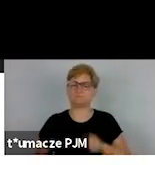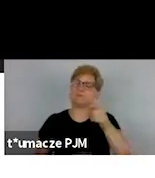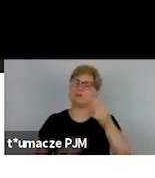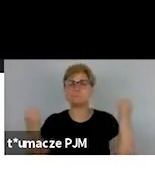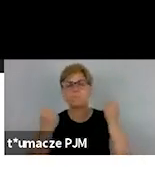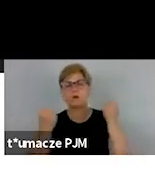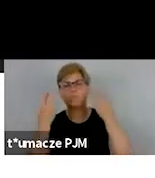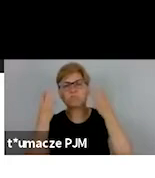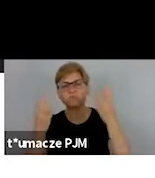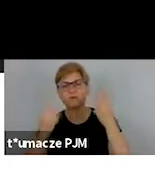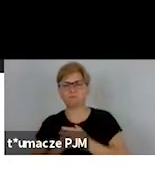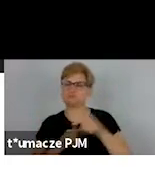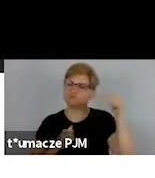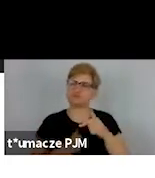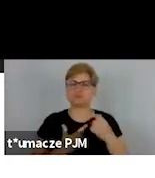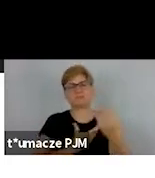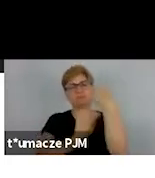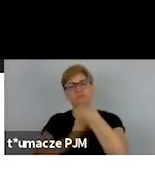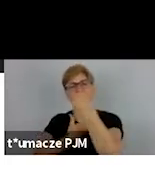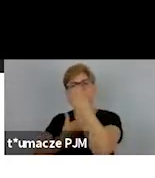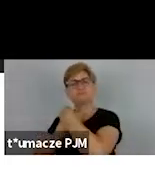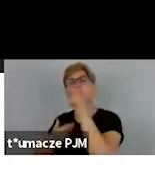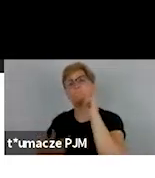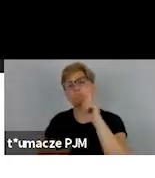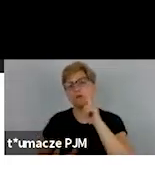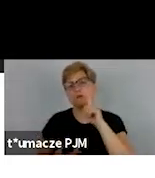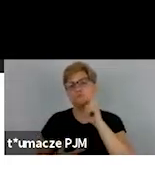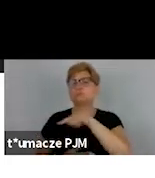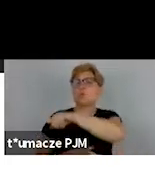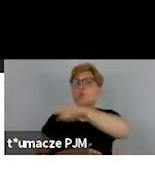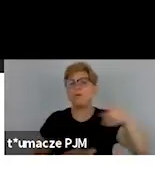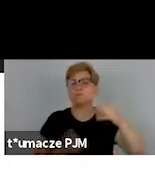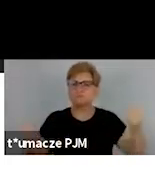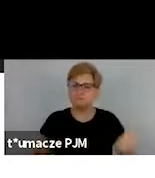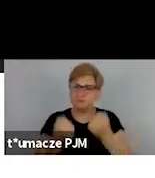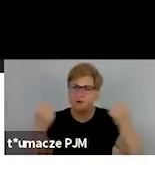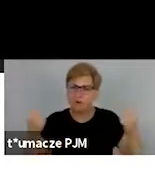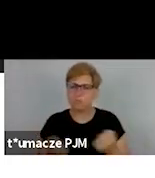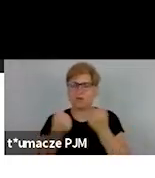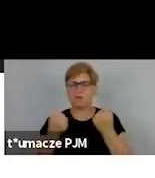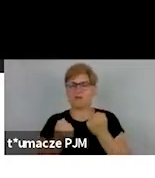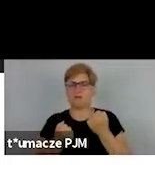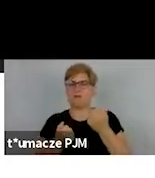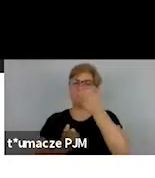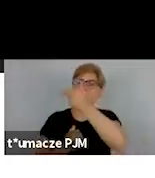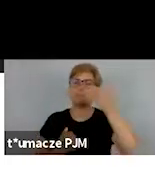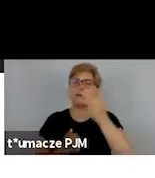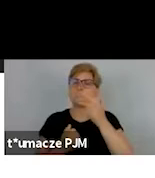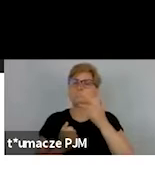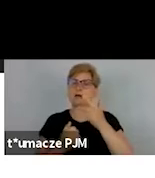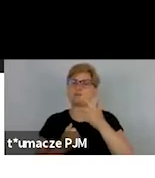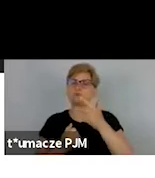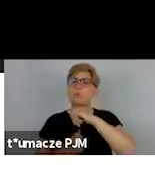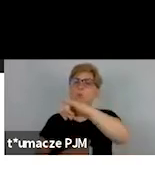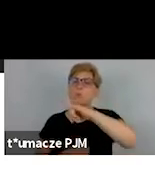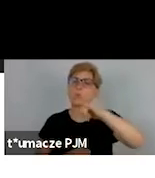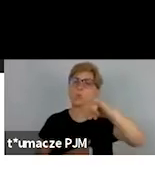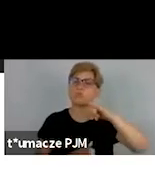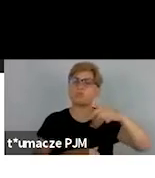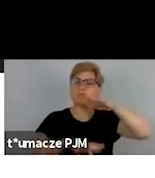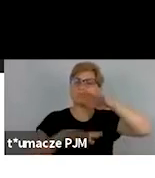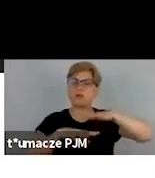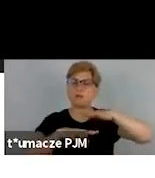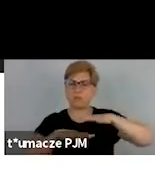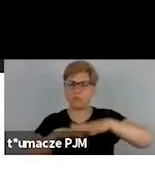But Sonke worked with women and men together, and that was part of our commitment to accountability. Next slide.